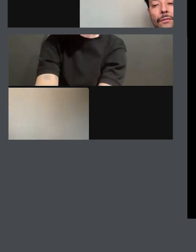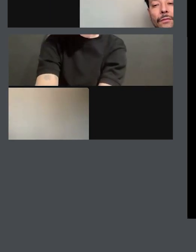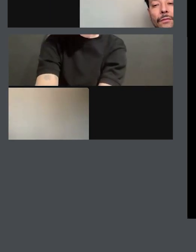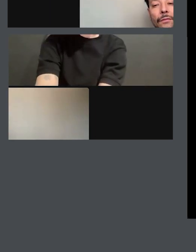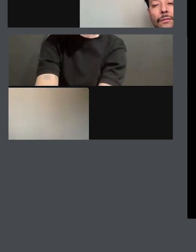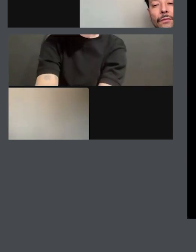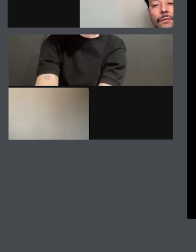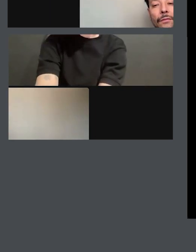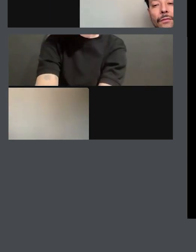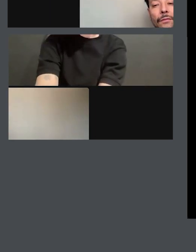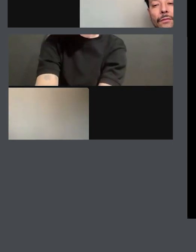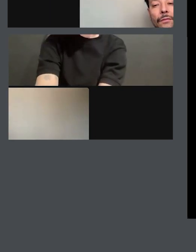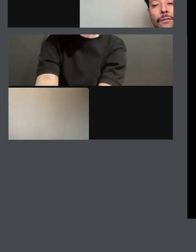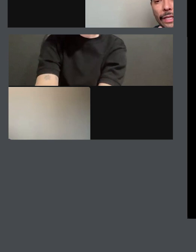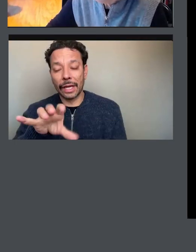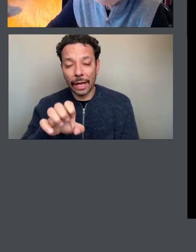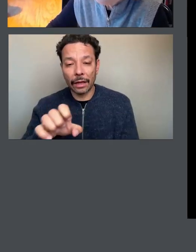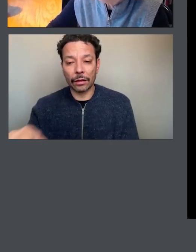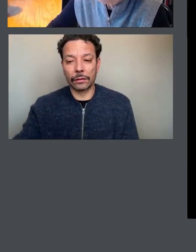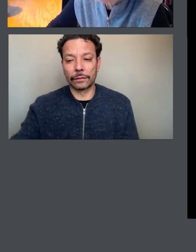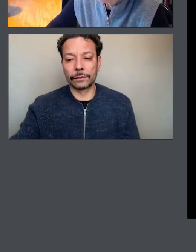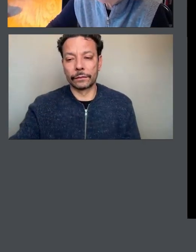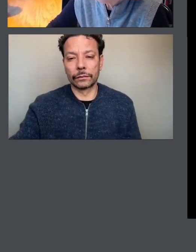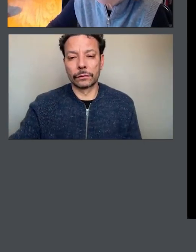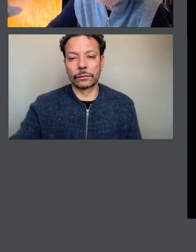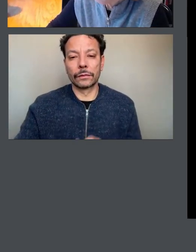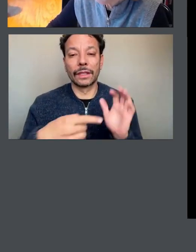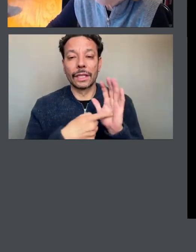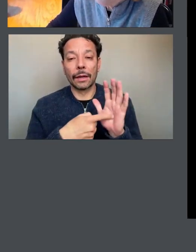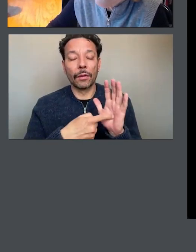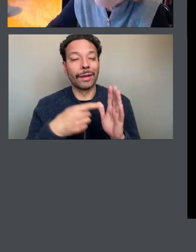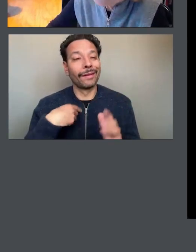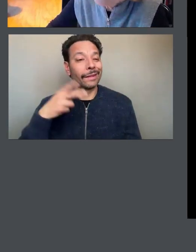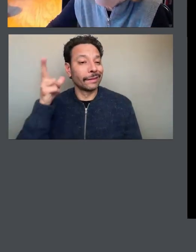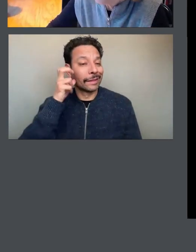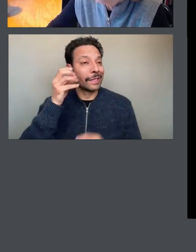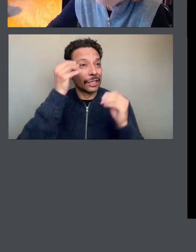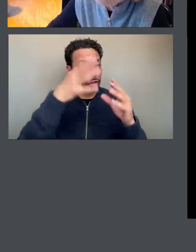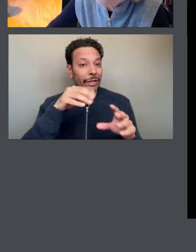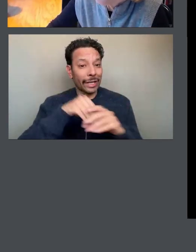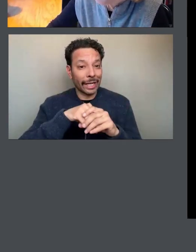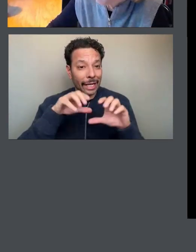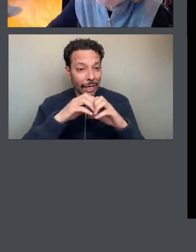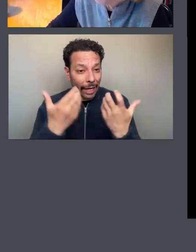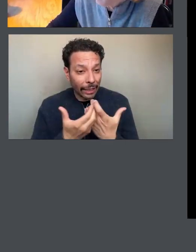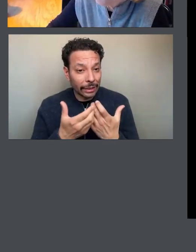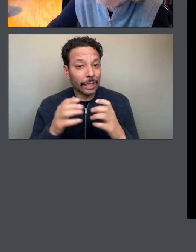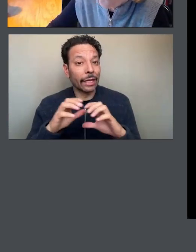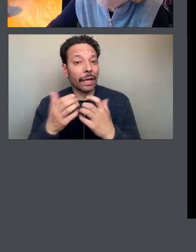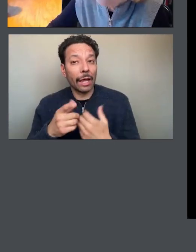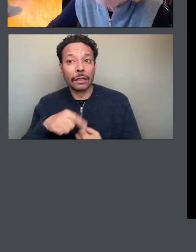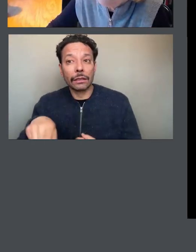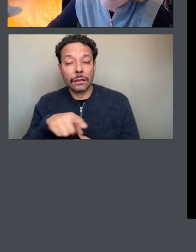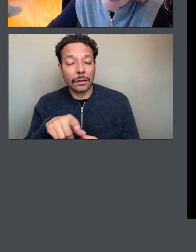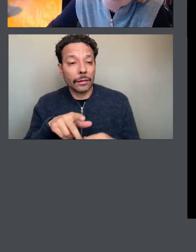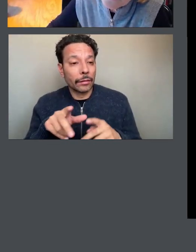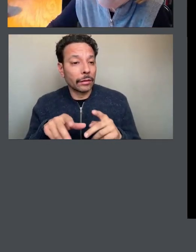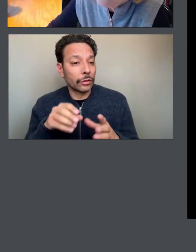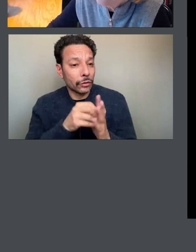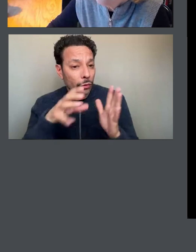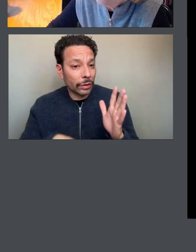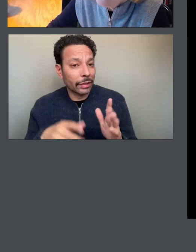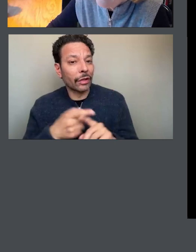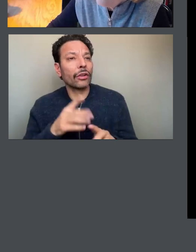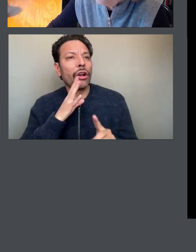subscale. So for example, I am listening to the teacher in class and classmates start talking quietly behind